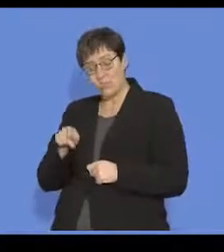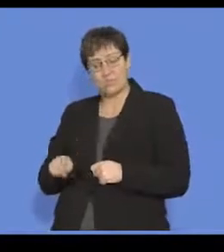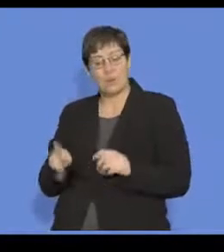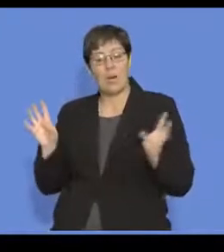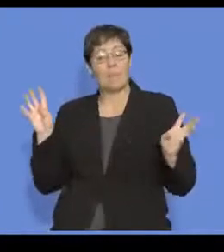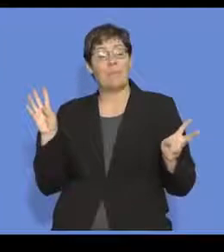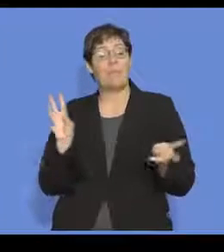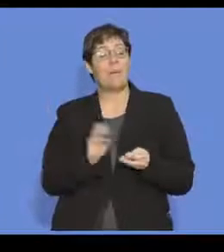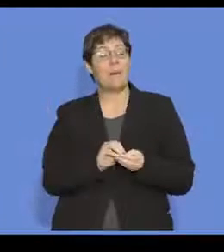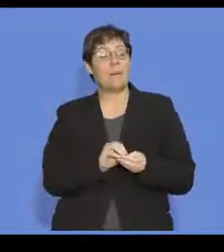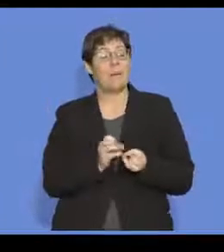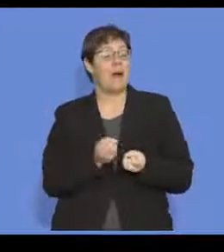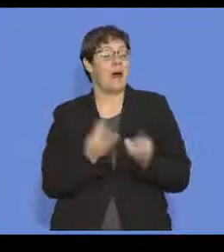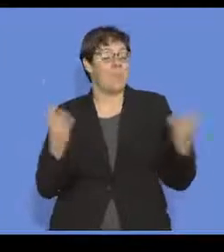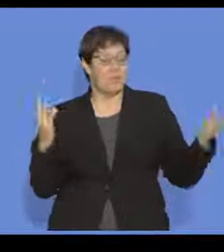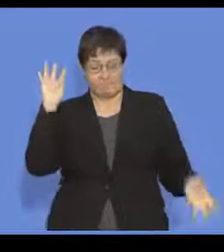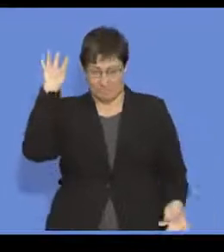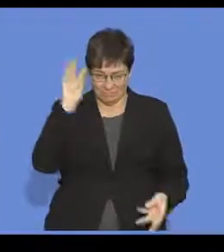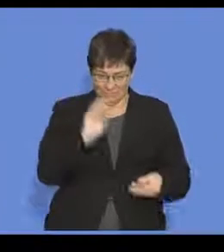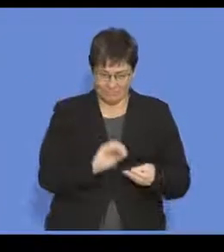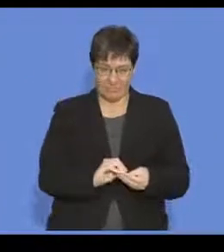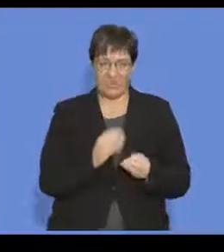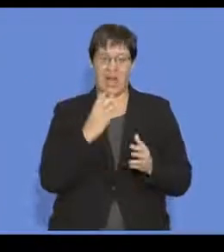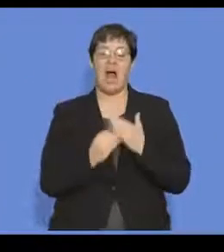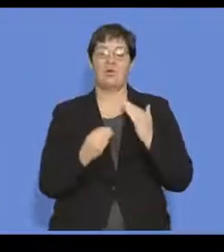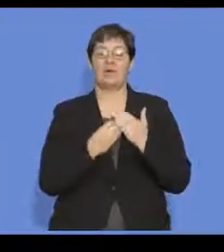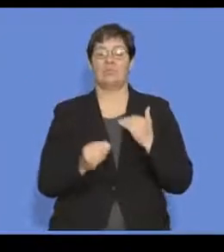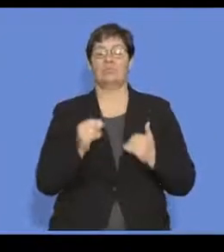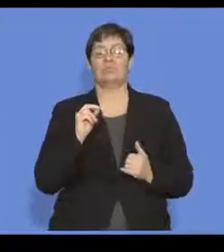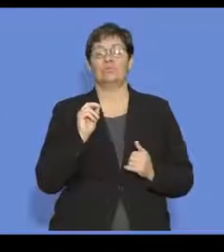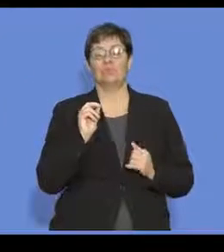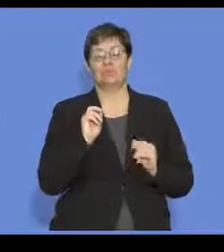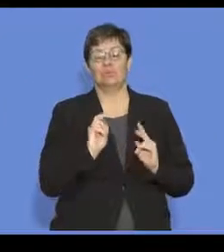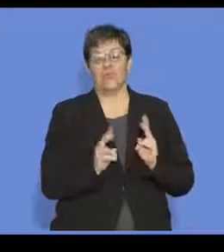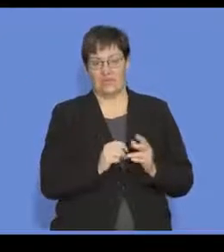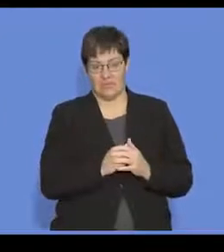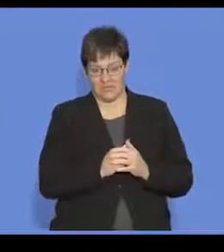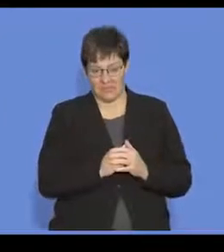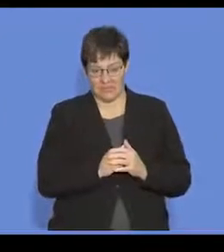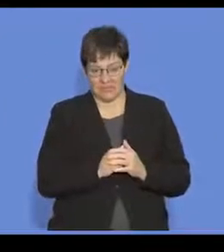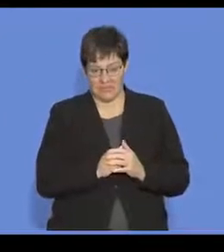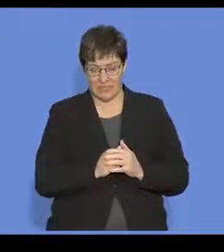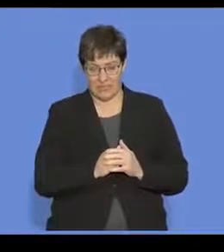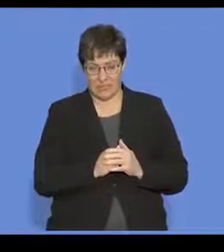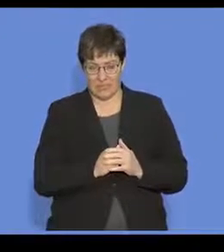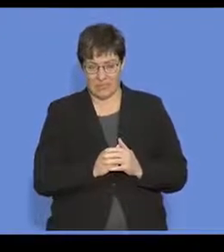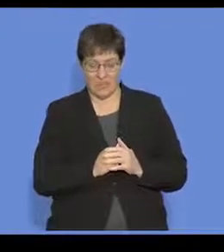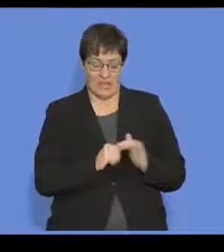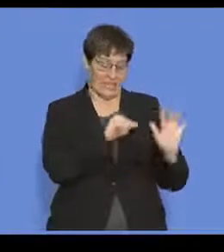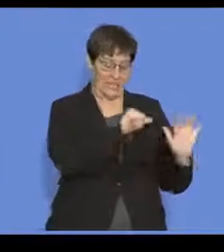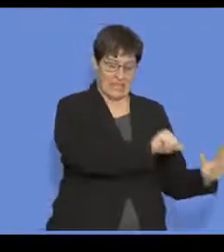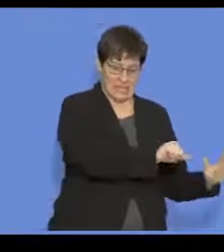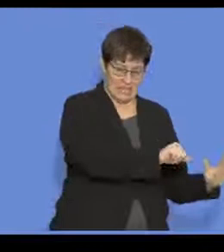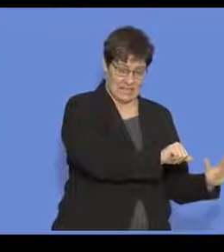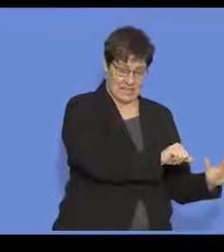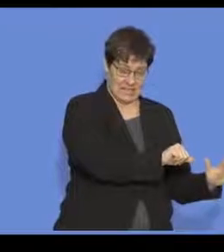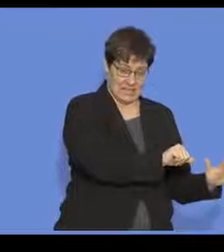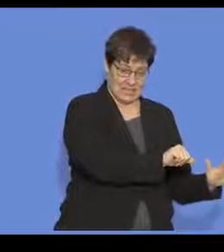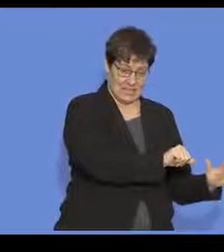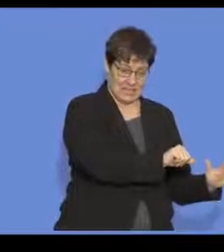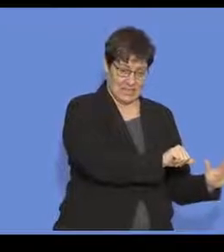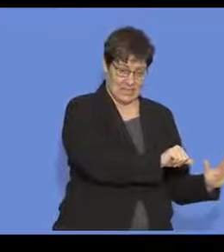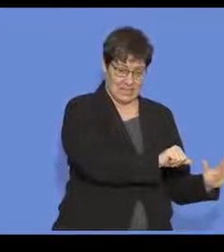And how many for outcomes for a coin? We have 2. We have